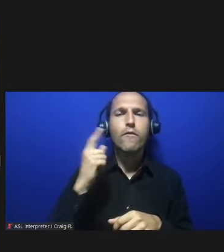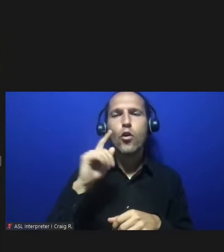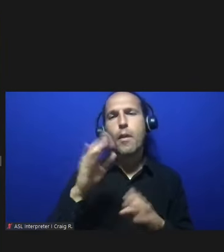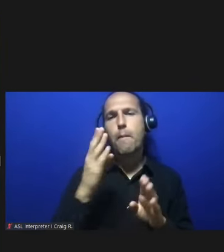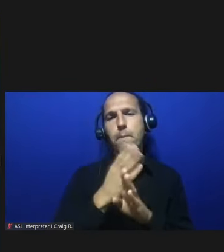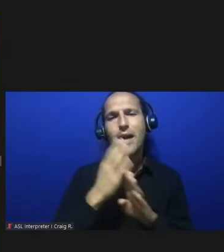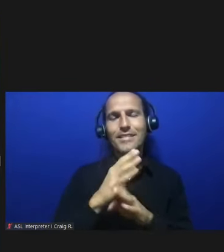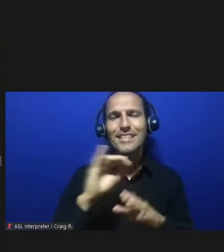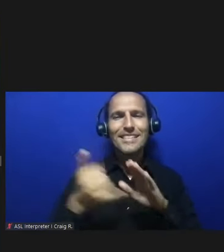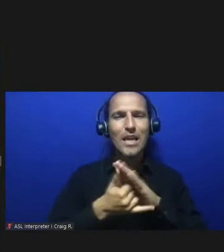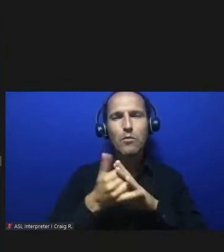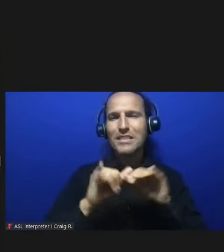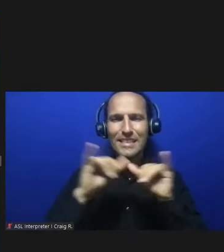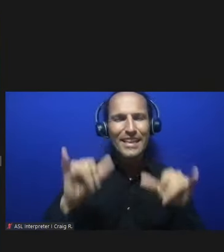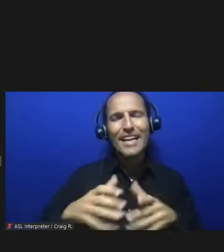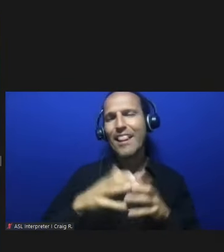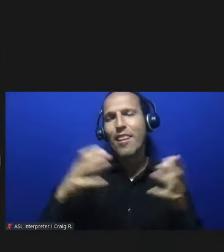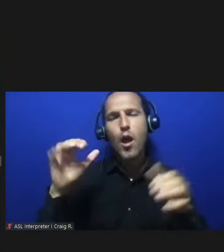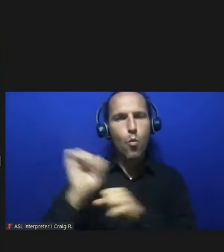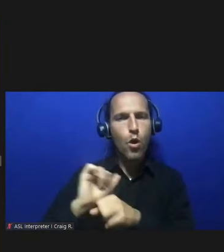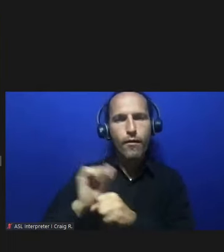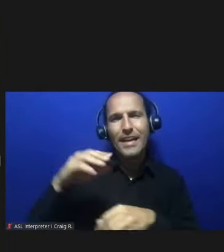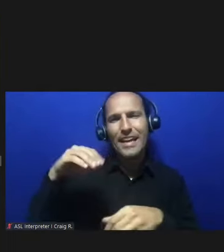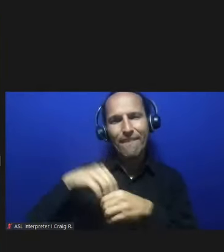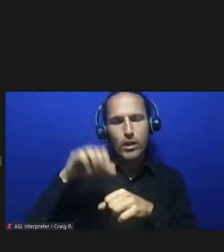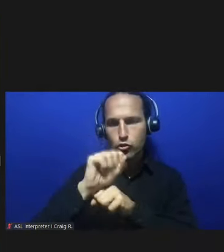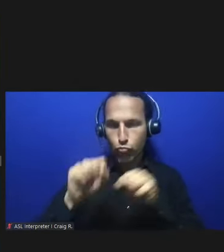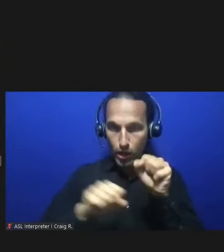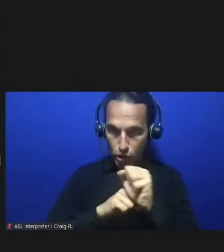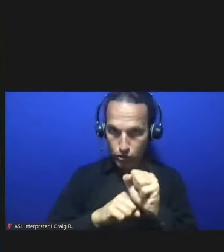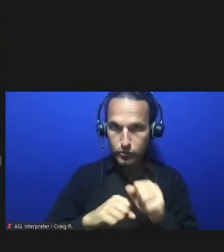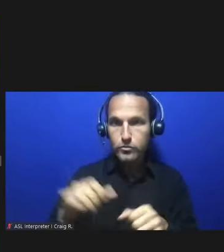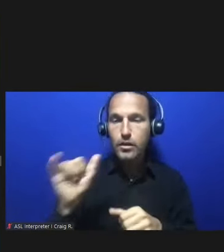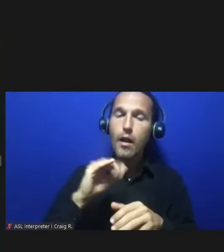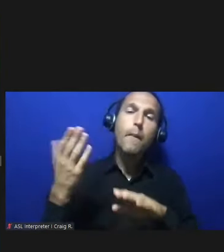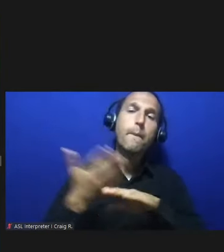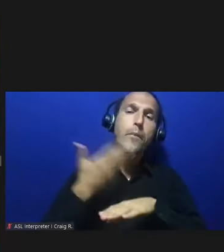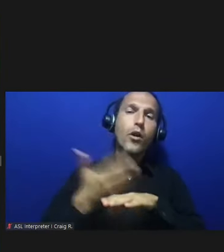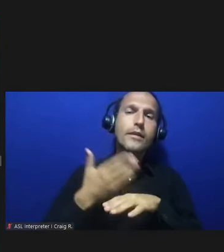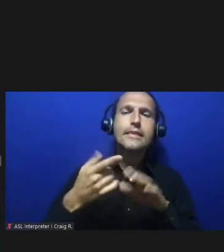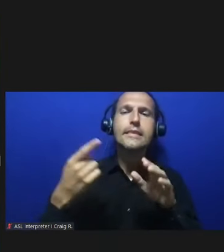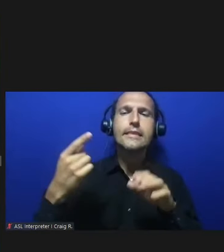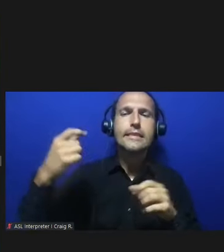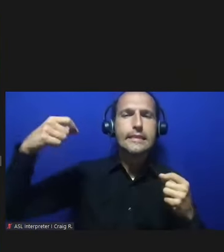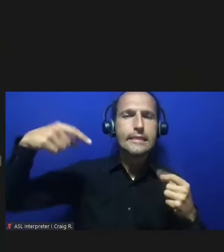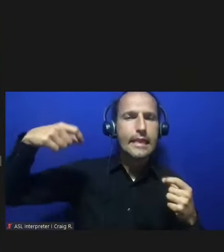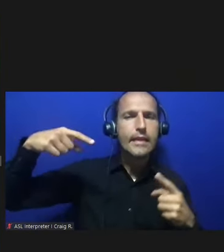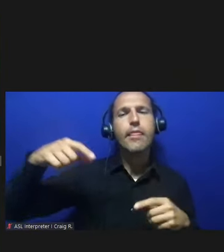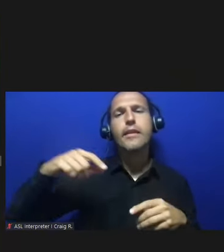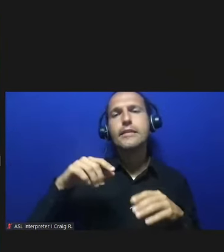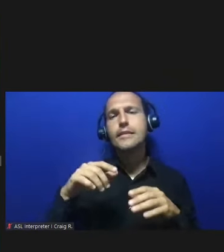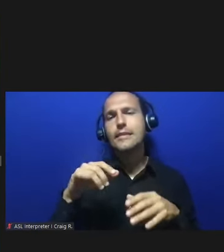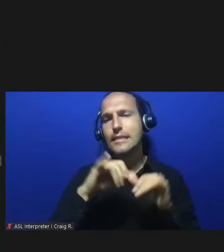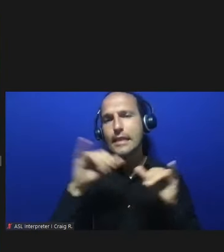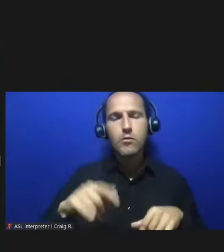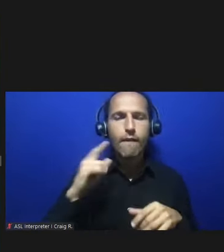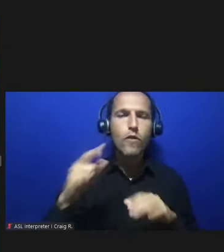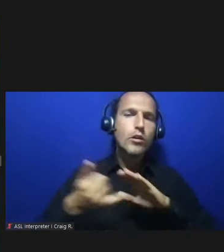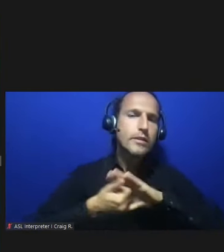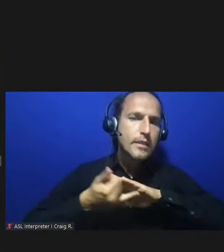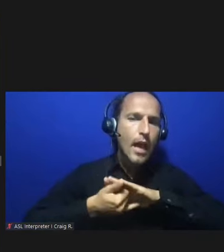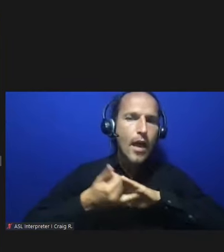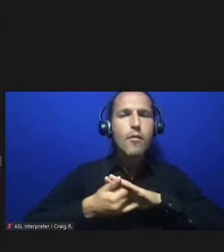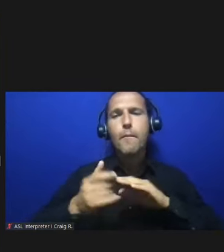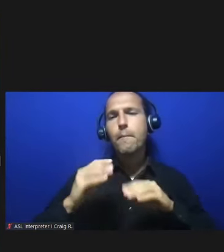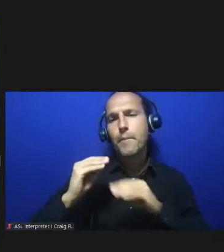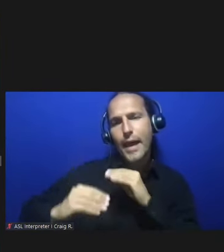subway system needs so much work on its infrastructure, such as an improved signaling system for the subways, track maintenance,